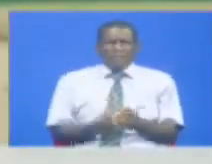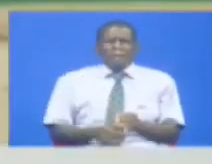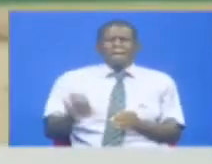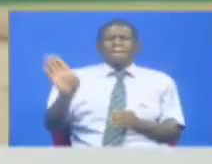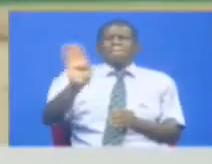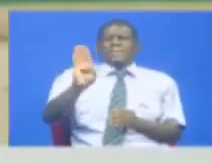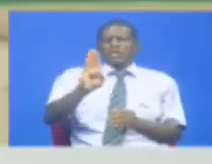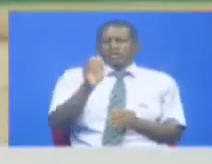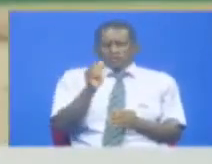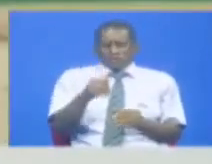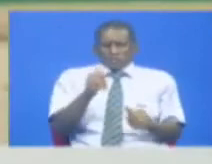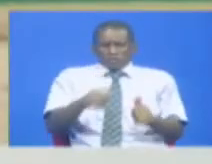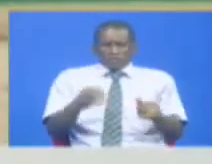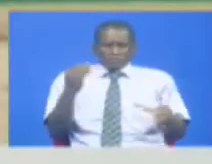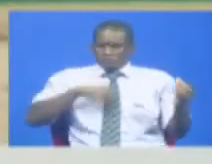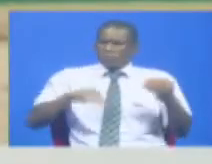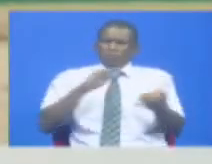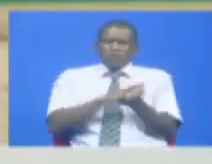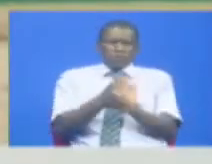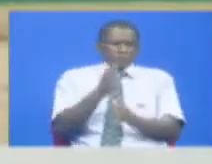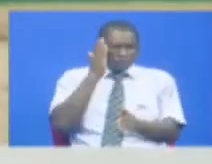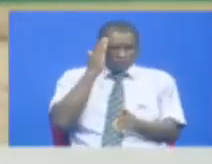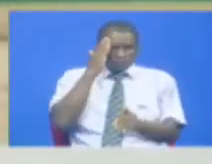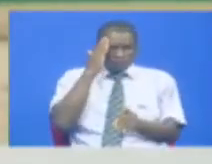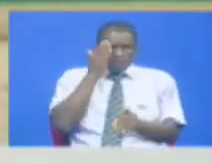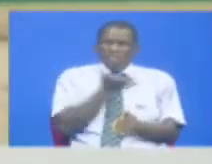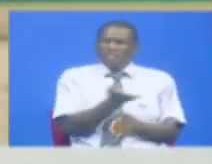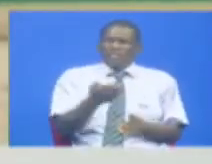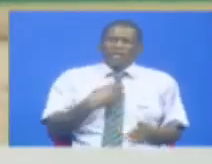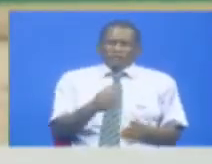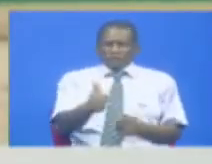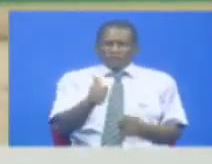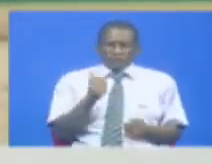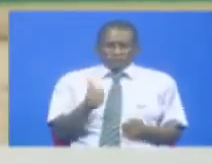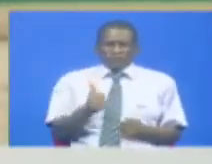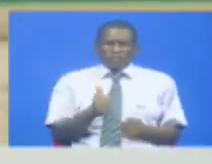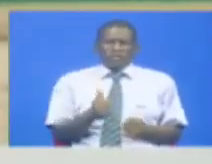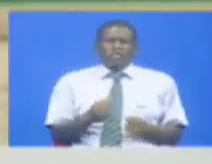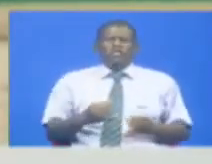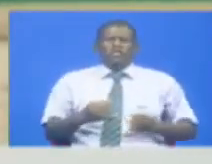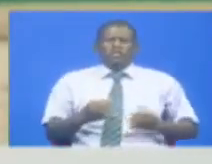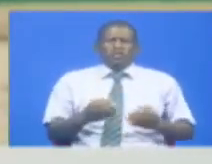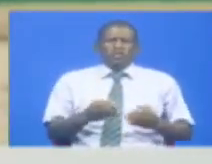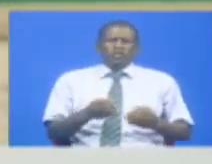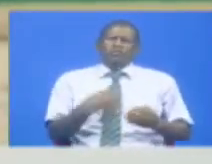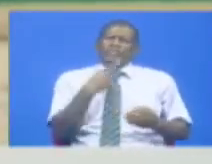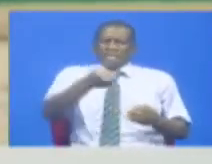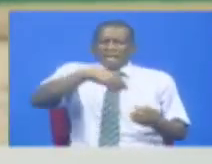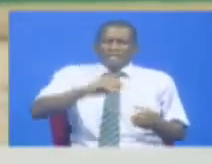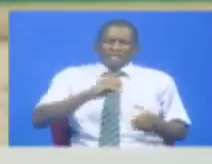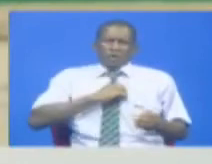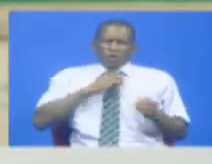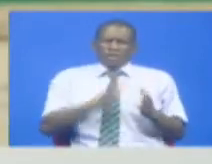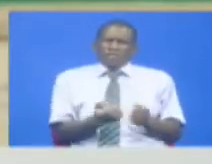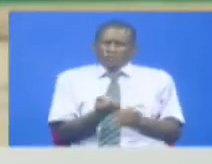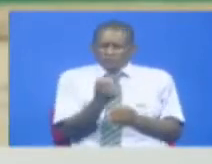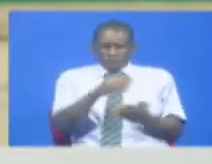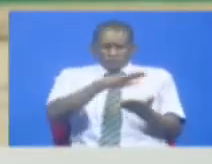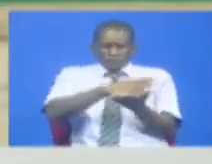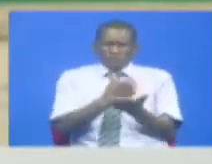been minted, nobody knows, because they have refused to divulge the ownership of the minority shares